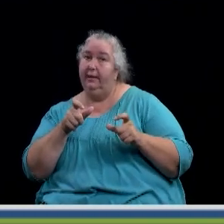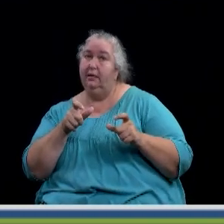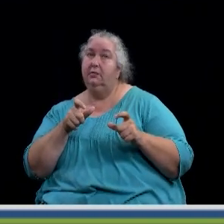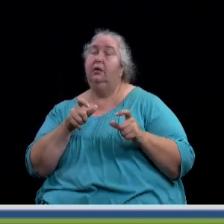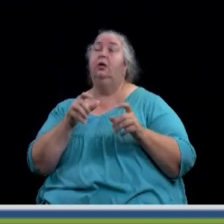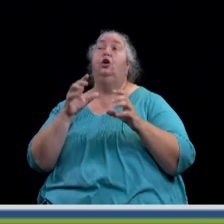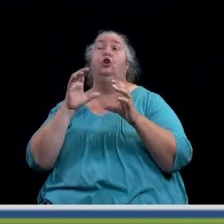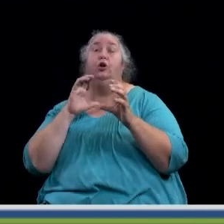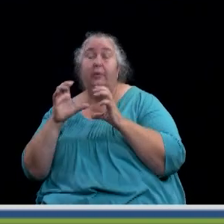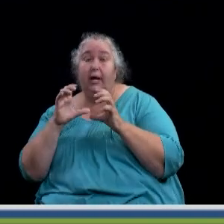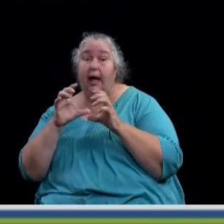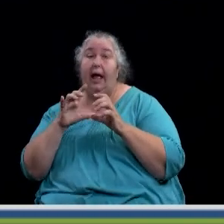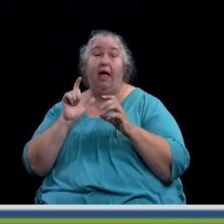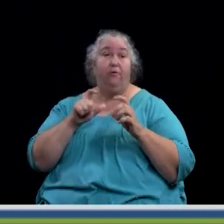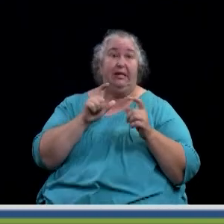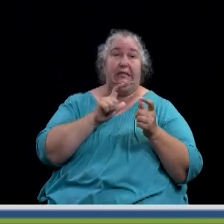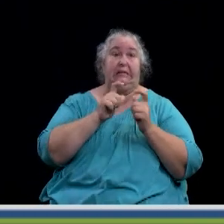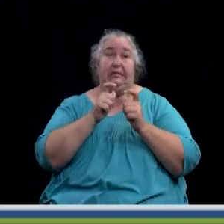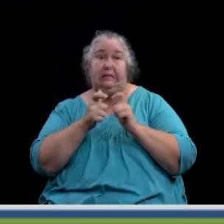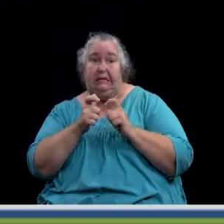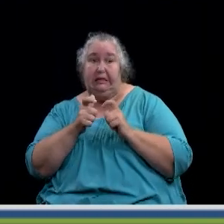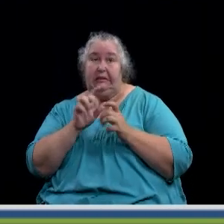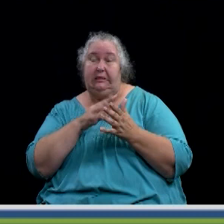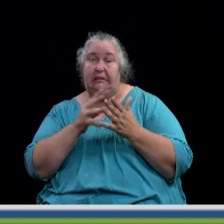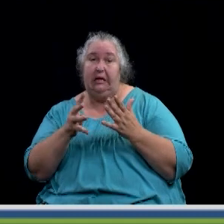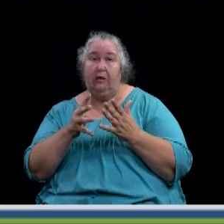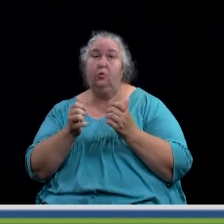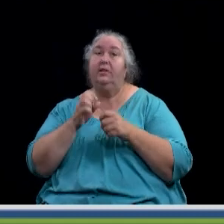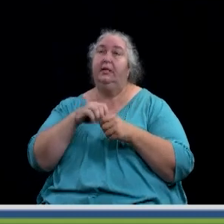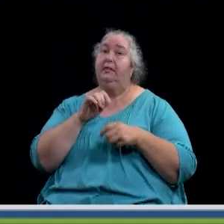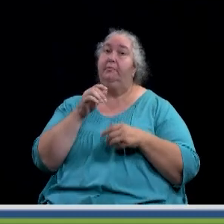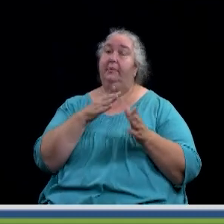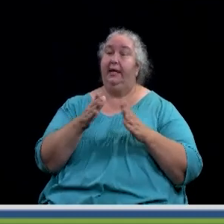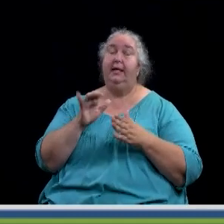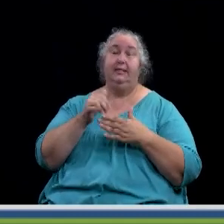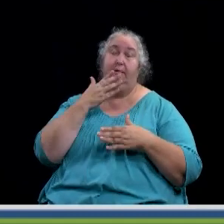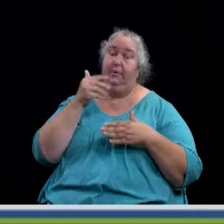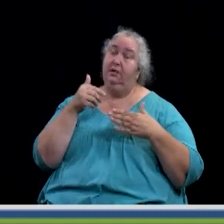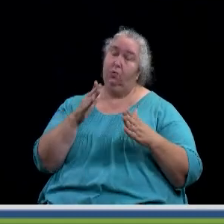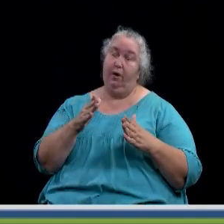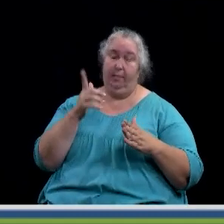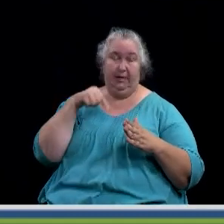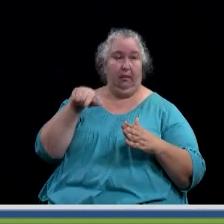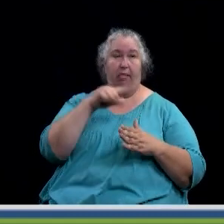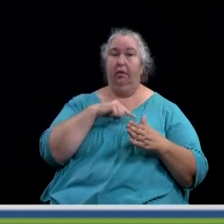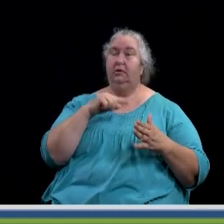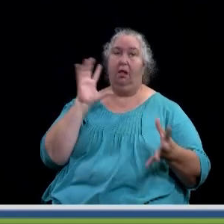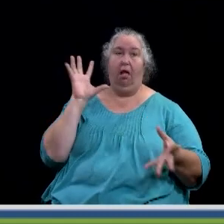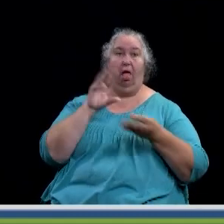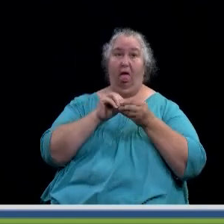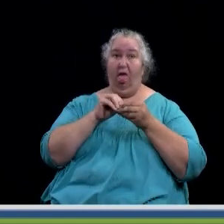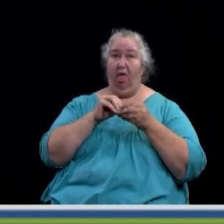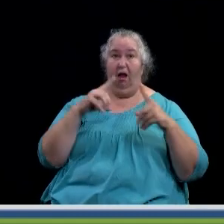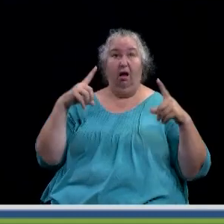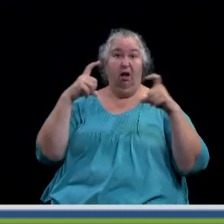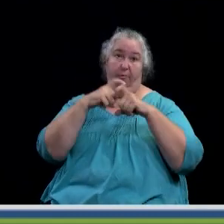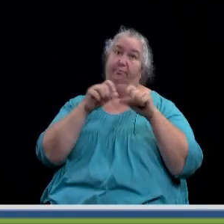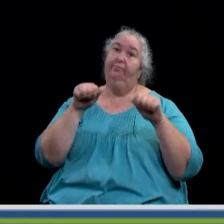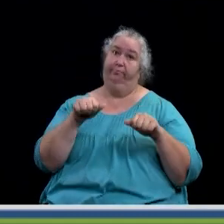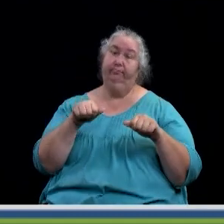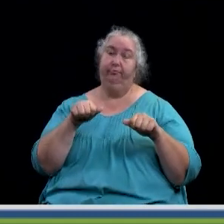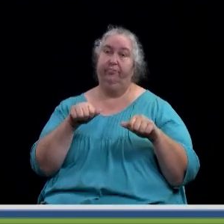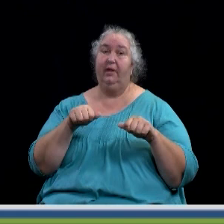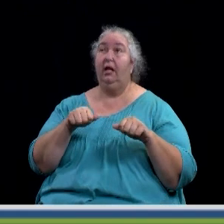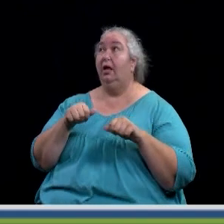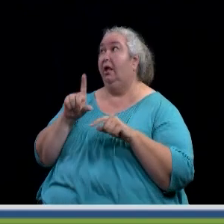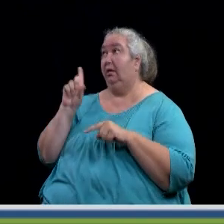within the plan is the best way to tackle the complexity of the collective projects. From this slide, the most obvious solution to avoiding